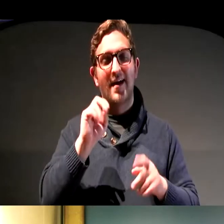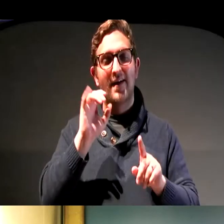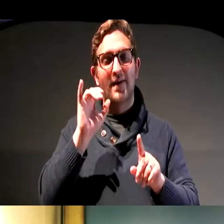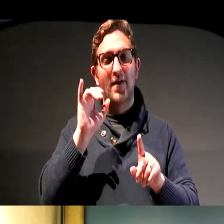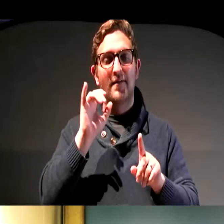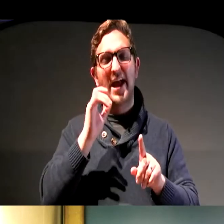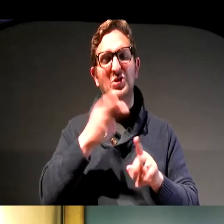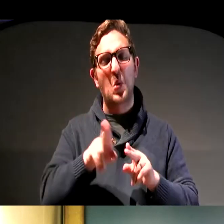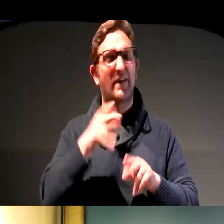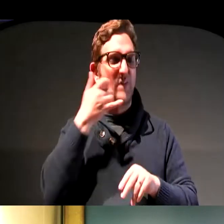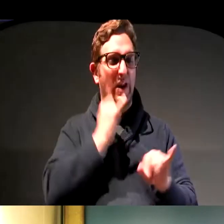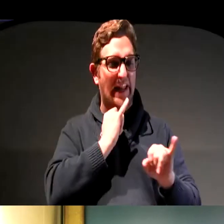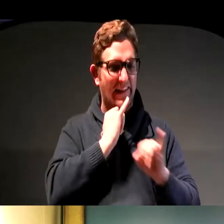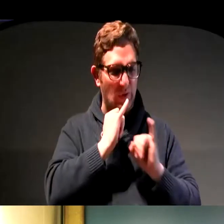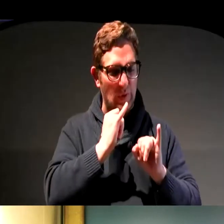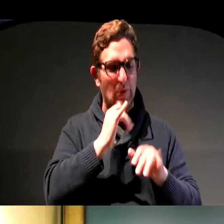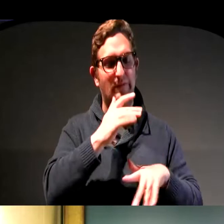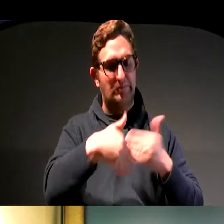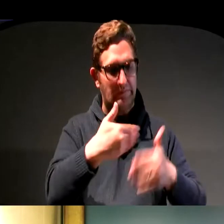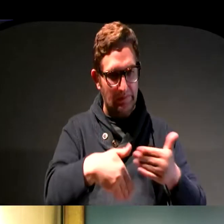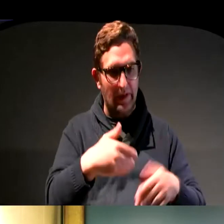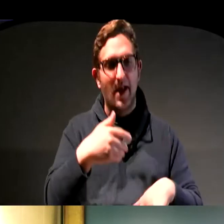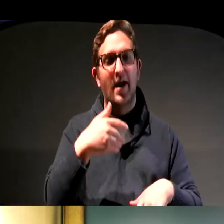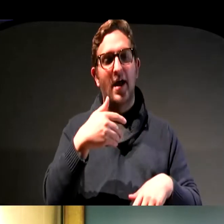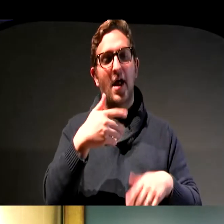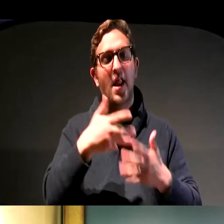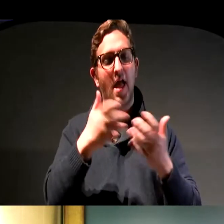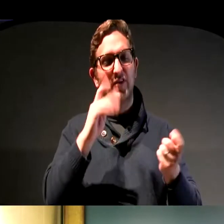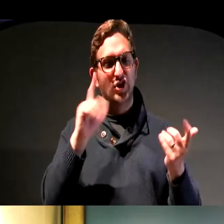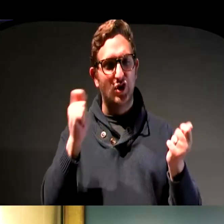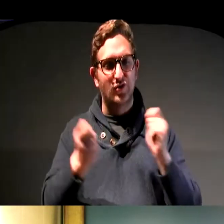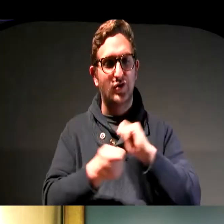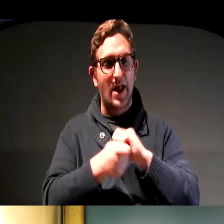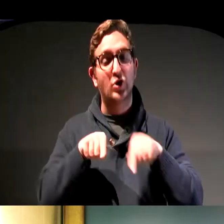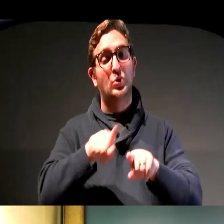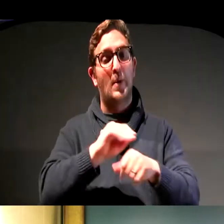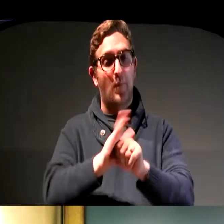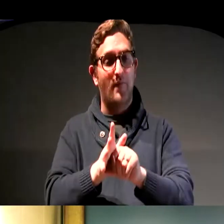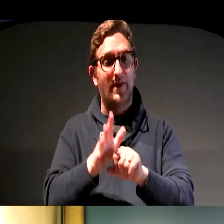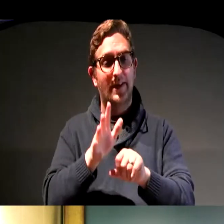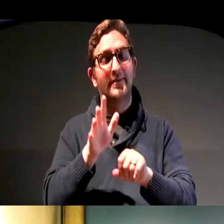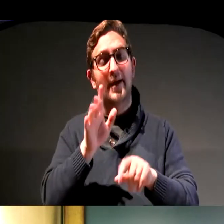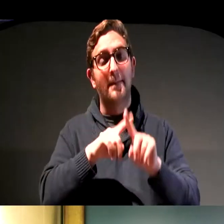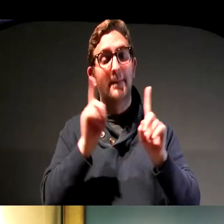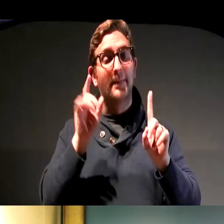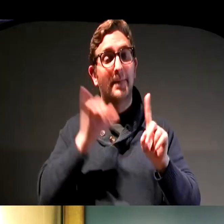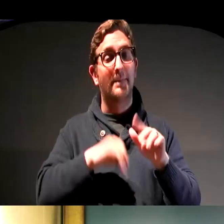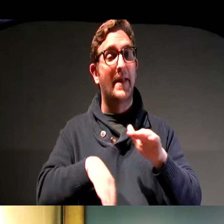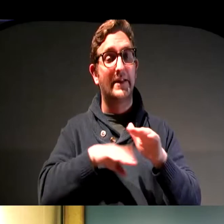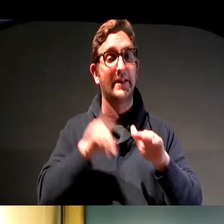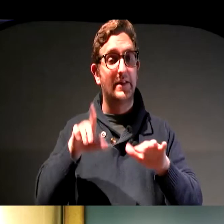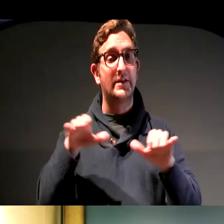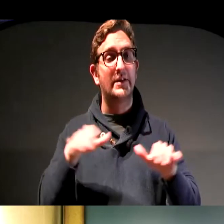is actually about 3 or 4 days long. It changes, it's changed over time since the pandemic. But basically they bring you,